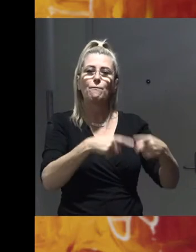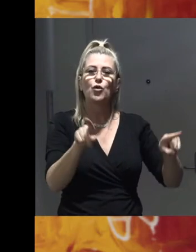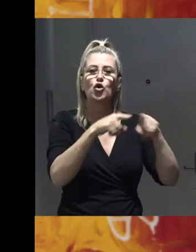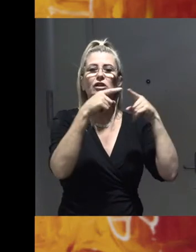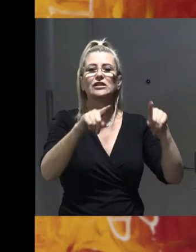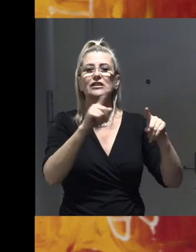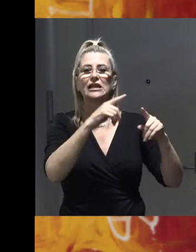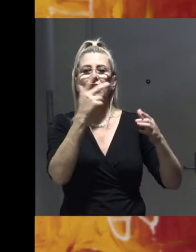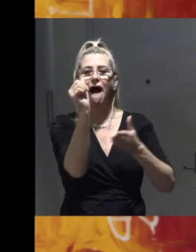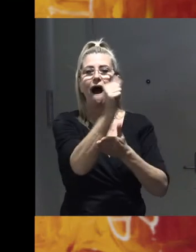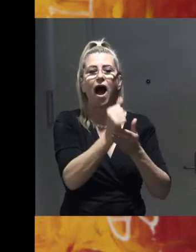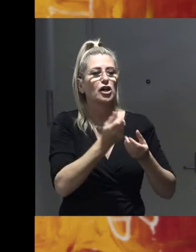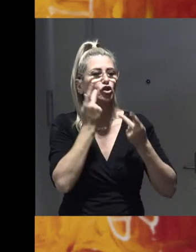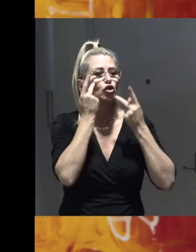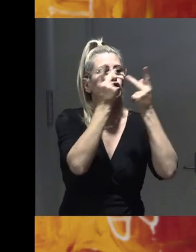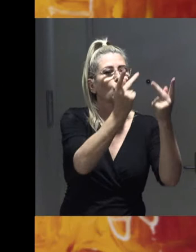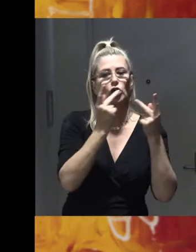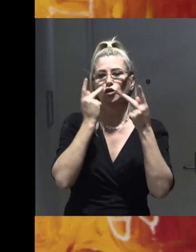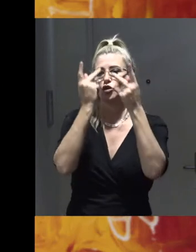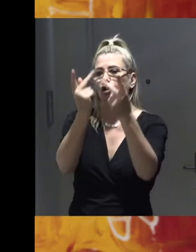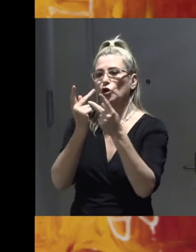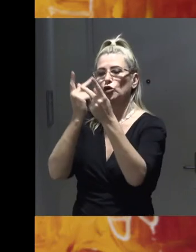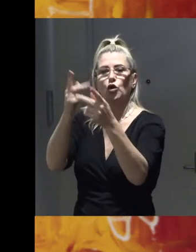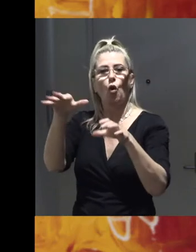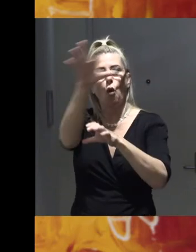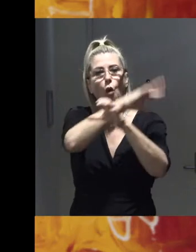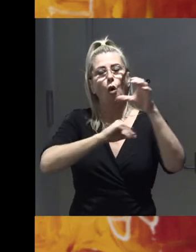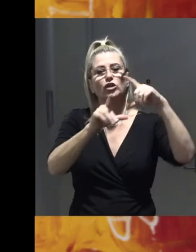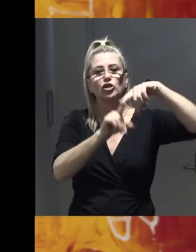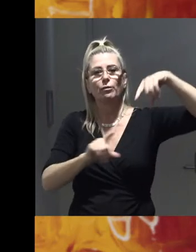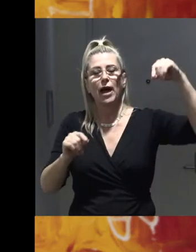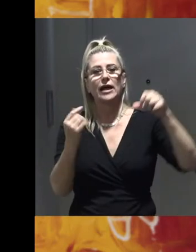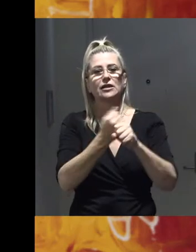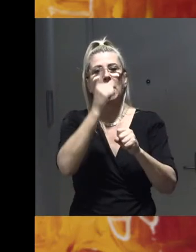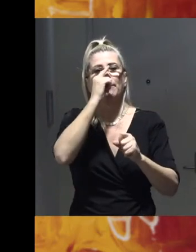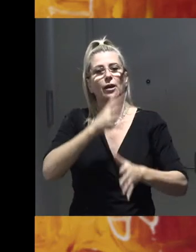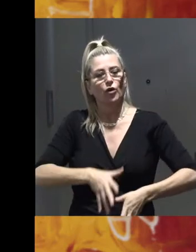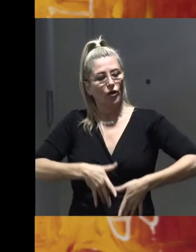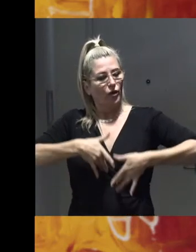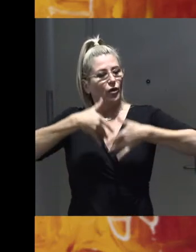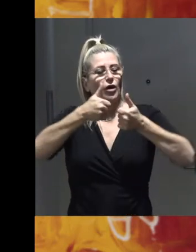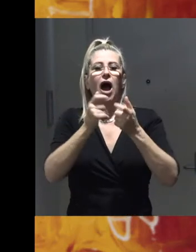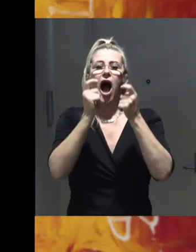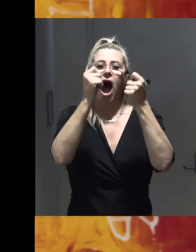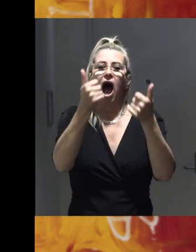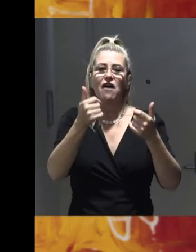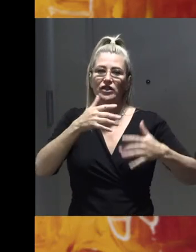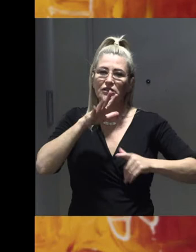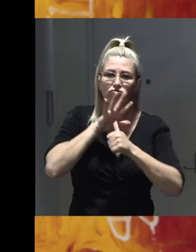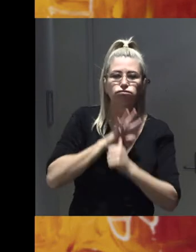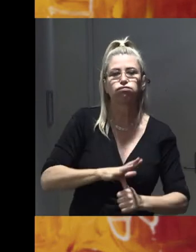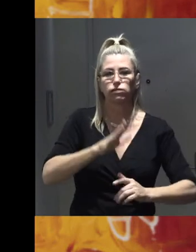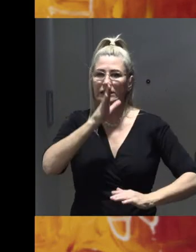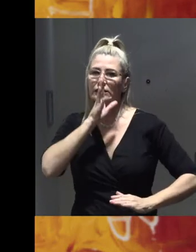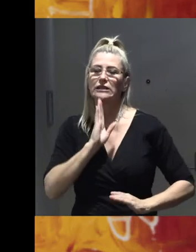to rebuild community, culture, and people's spirits in the aftermath of tragic human loss, grief, and